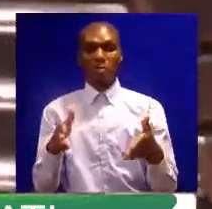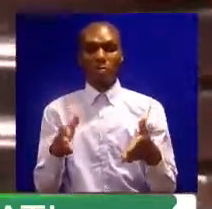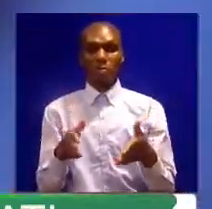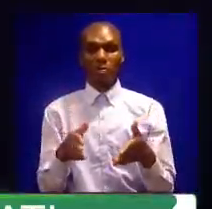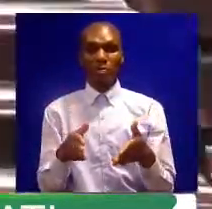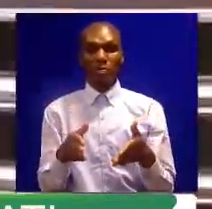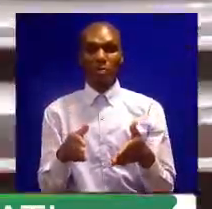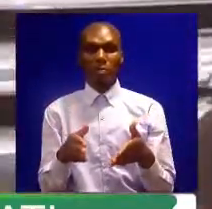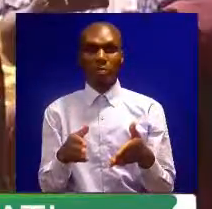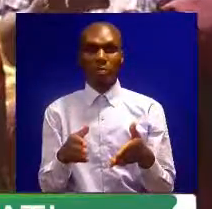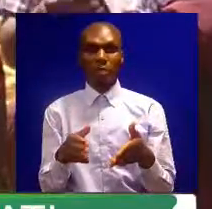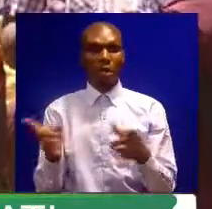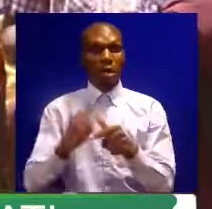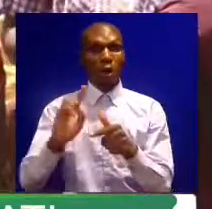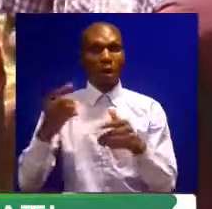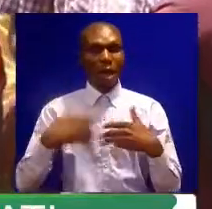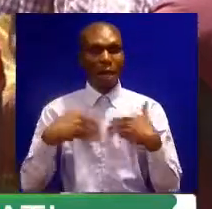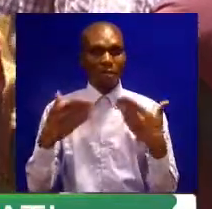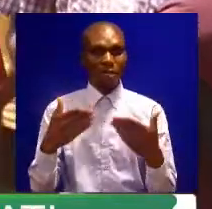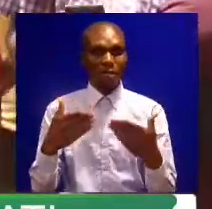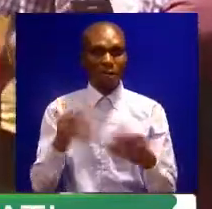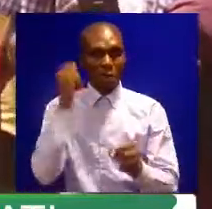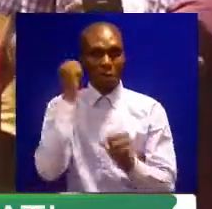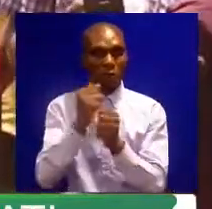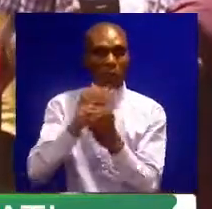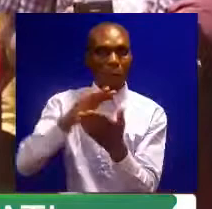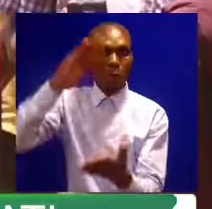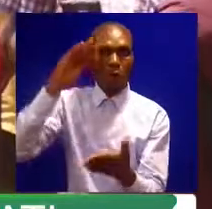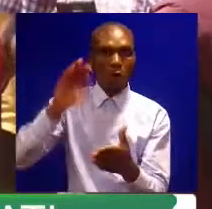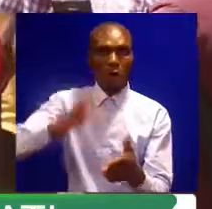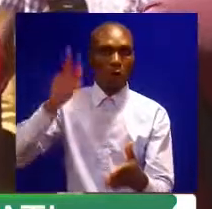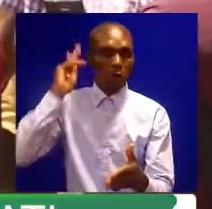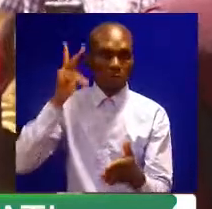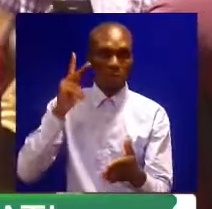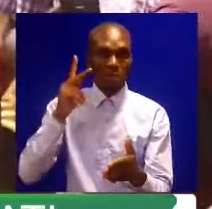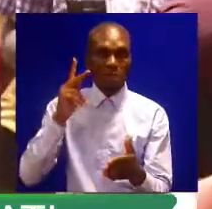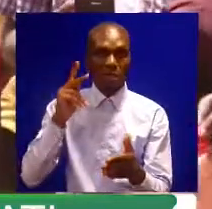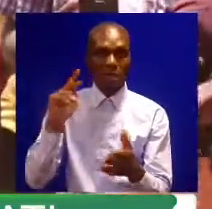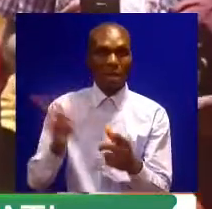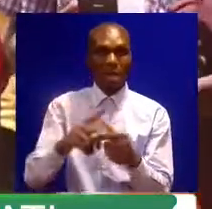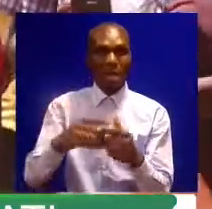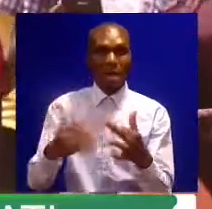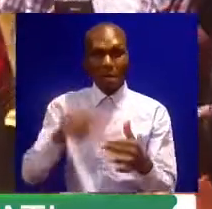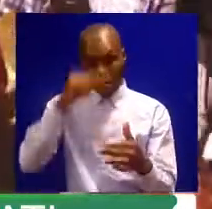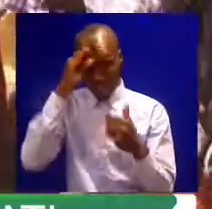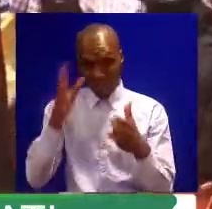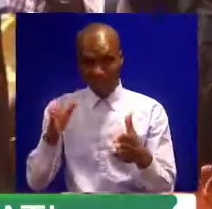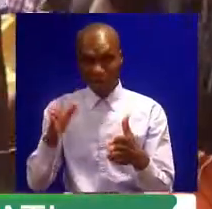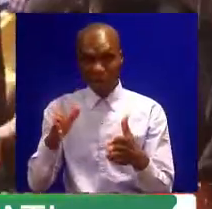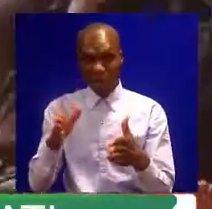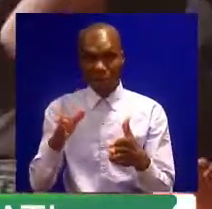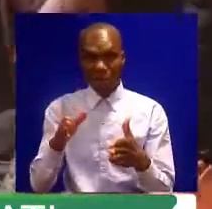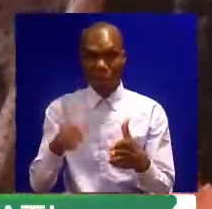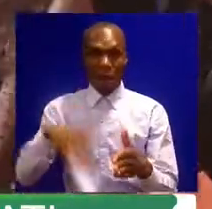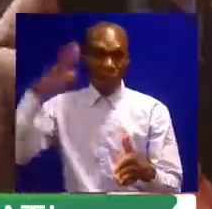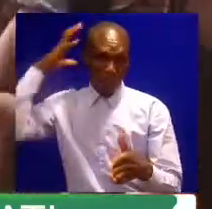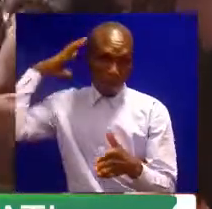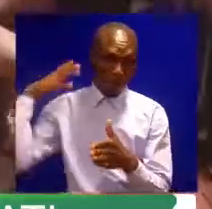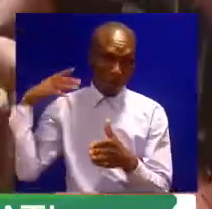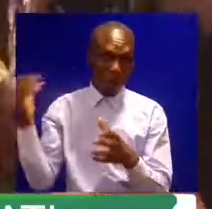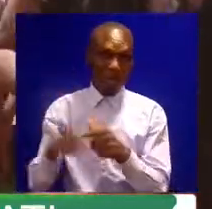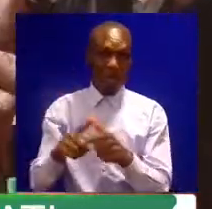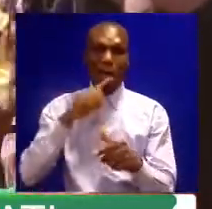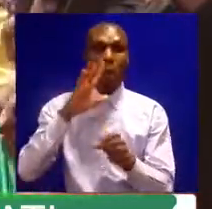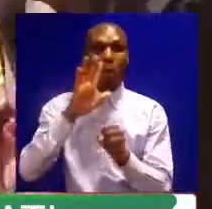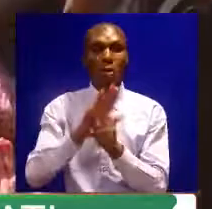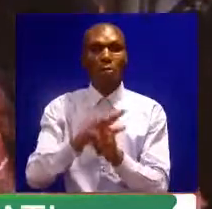Kisii ekyo batiga tsaba nono ko ikranda mange ate county ya Kisii mabwa sebo gaba na gwe county ya Kisii post marate ate rero